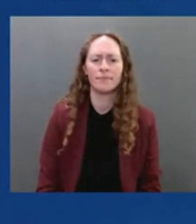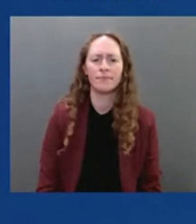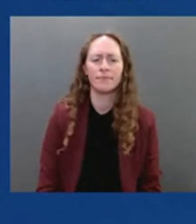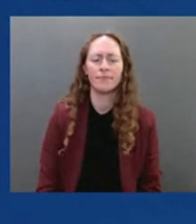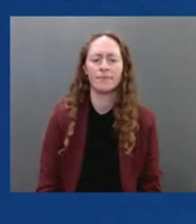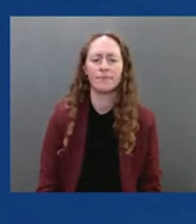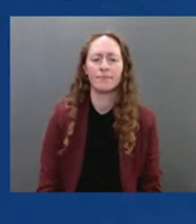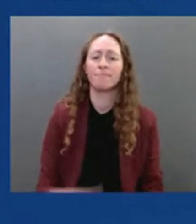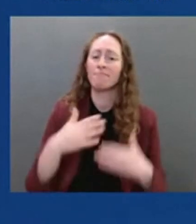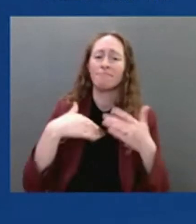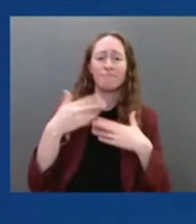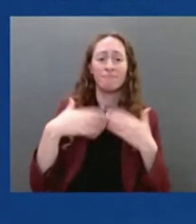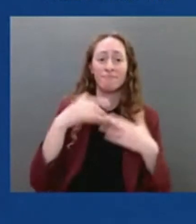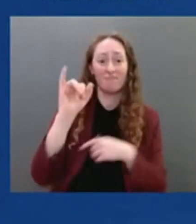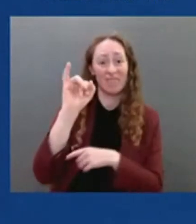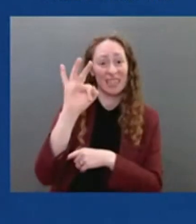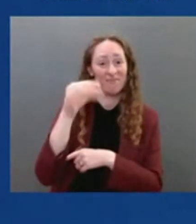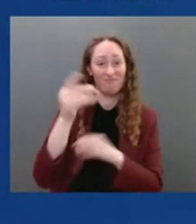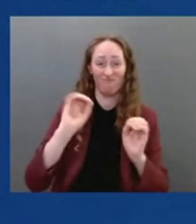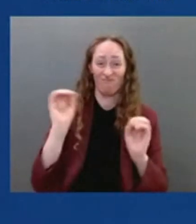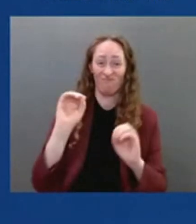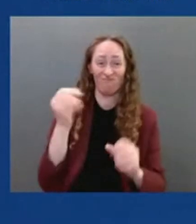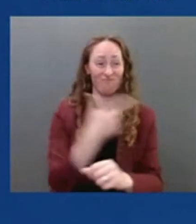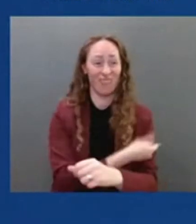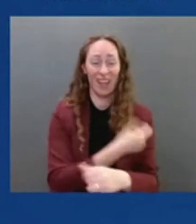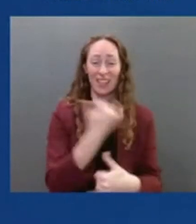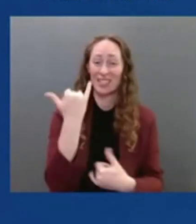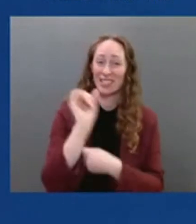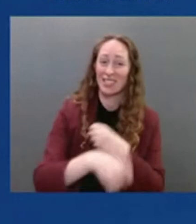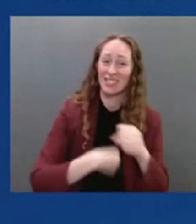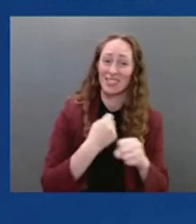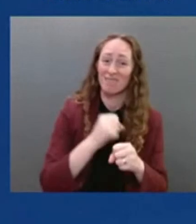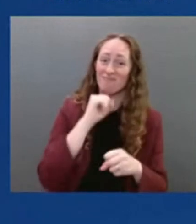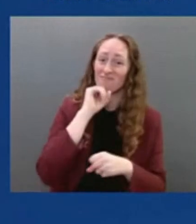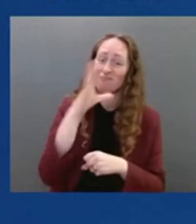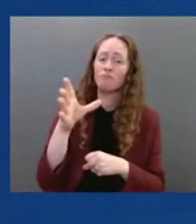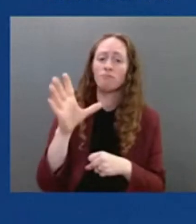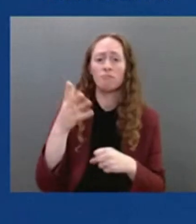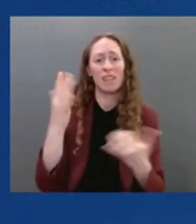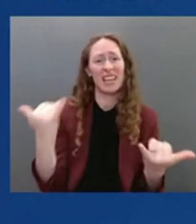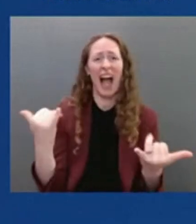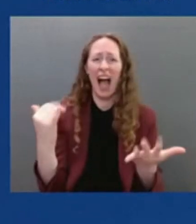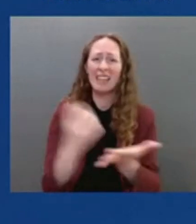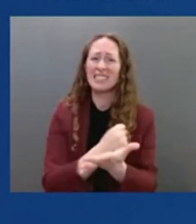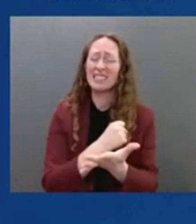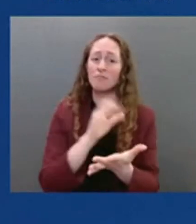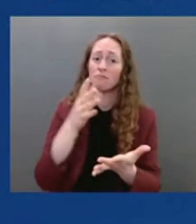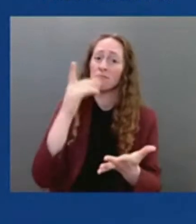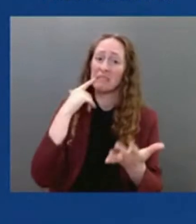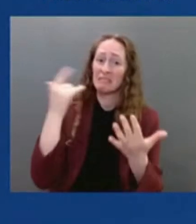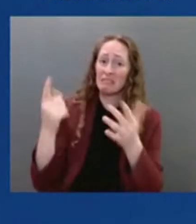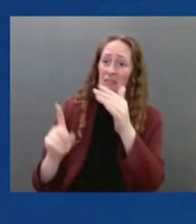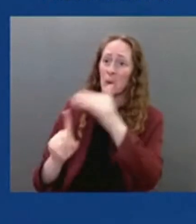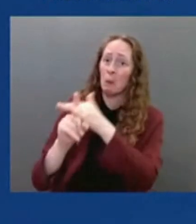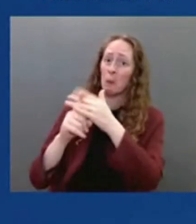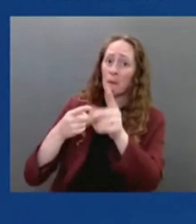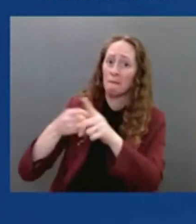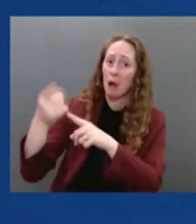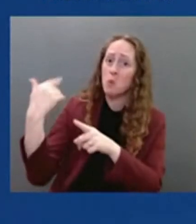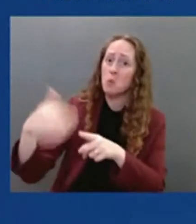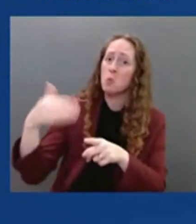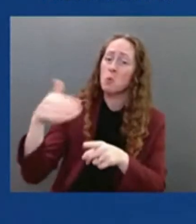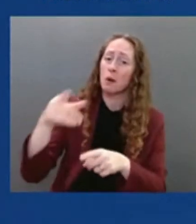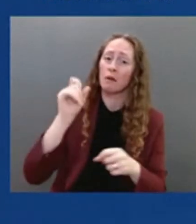get one now. It could save your life. My second message to all Americans is we have highly effective